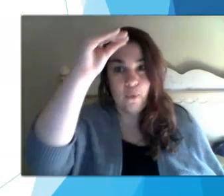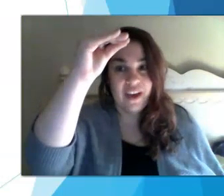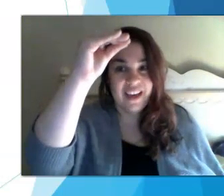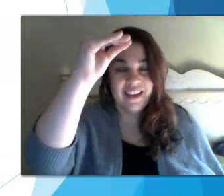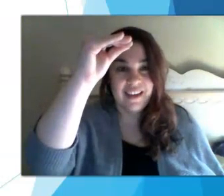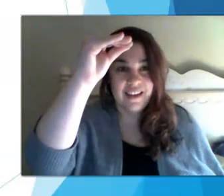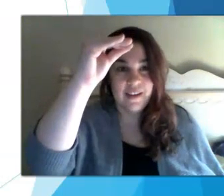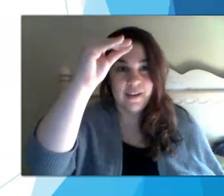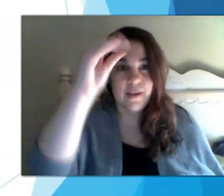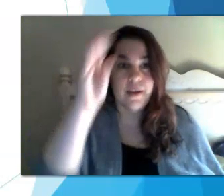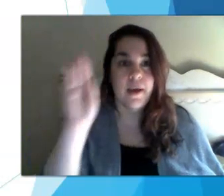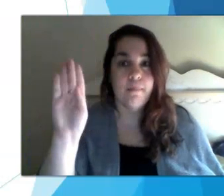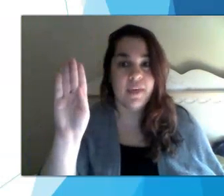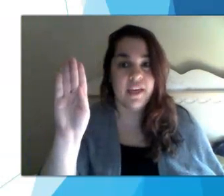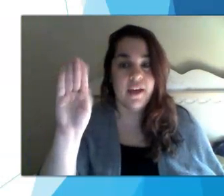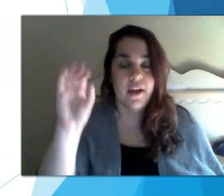Boy.